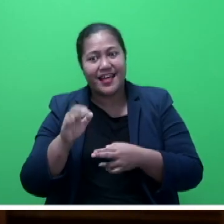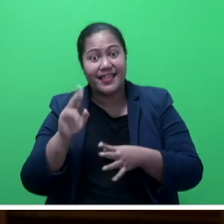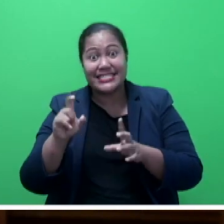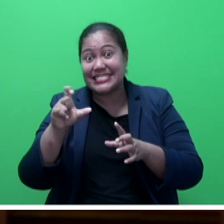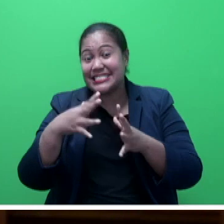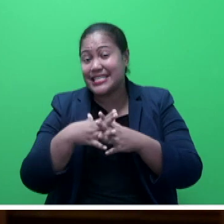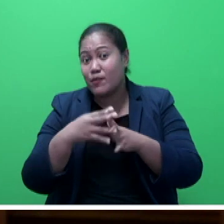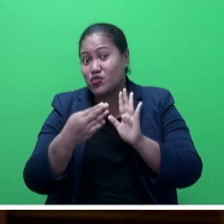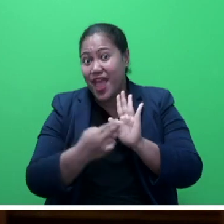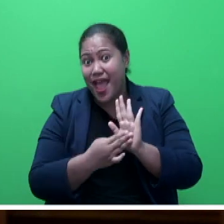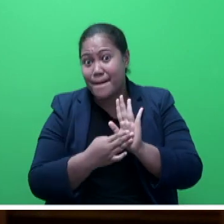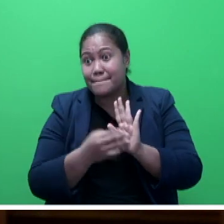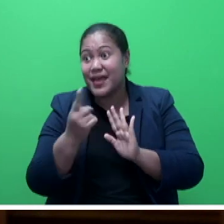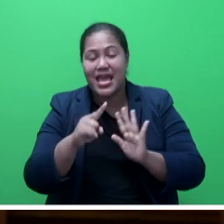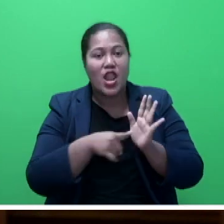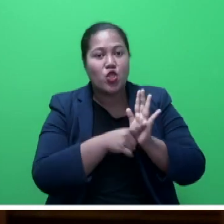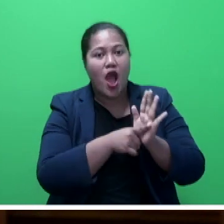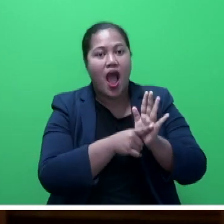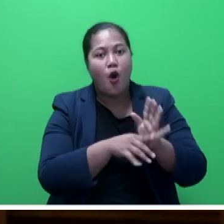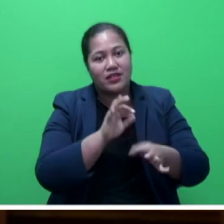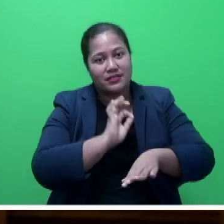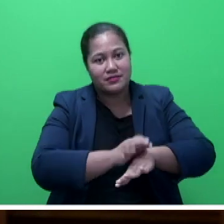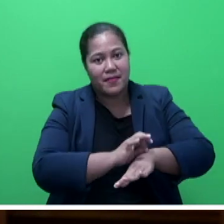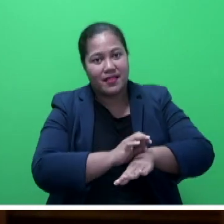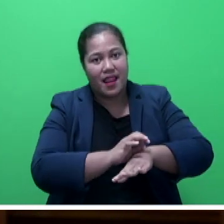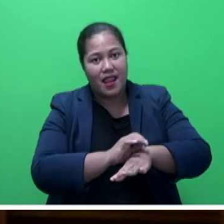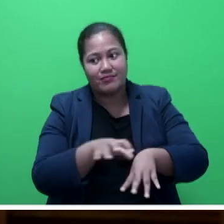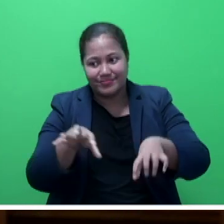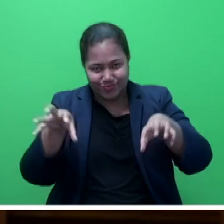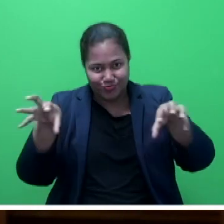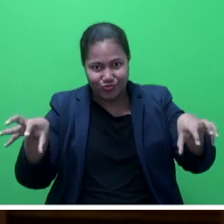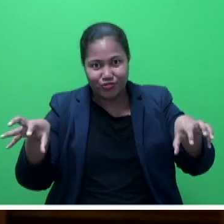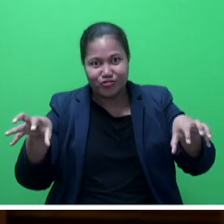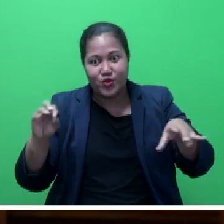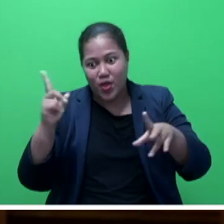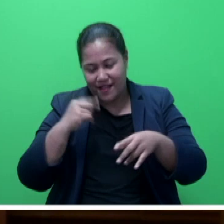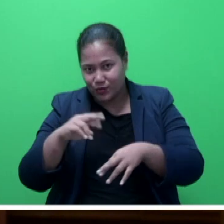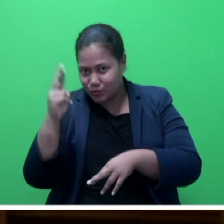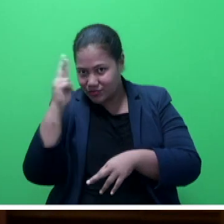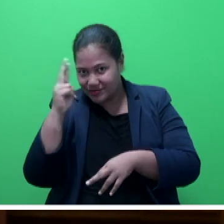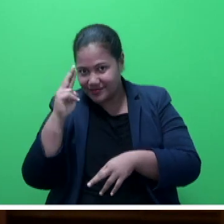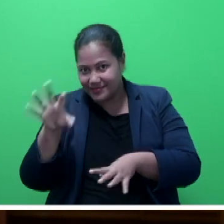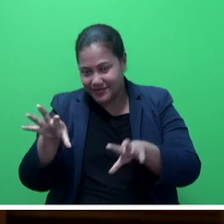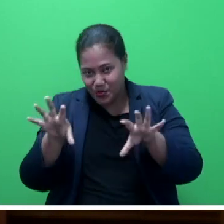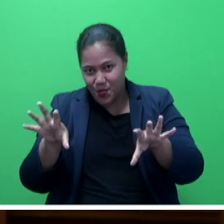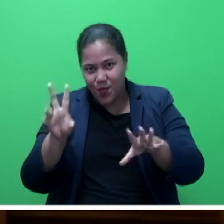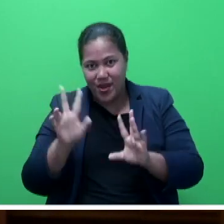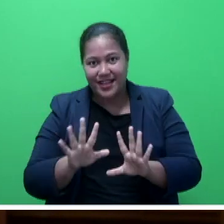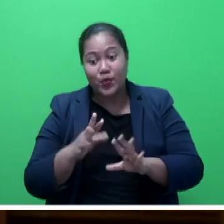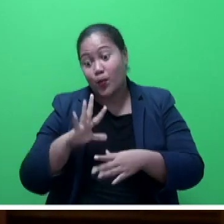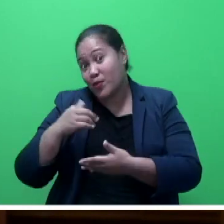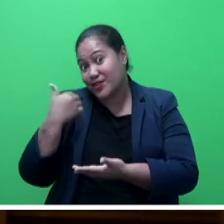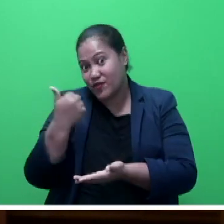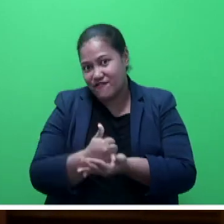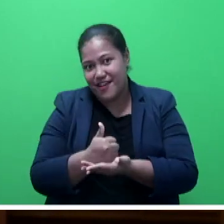Hospital and the Lautoka Hospital as a standard precautionary measures until we confirm the exact nature of